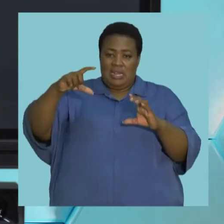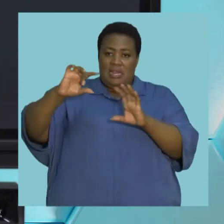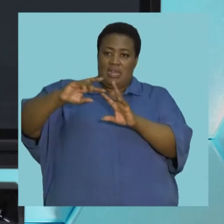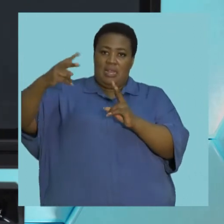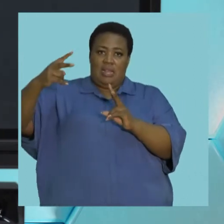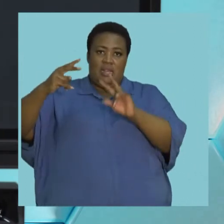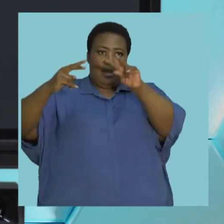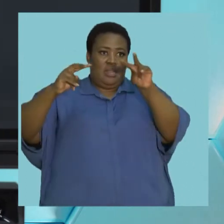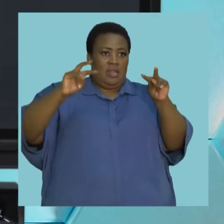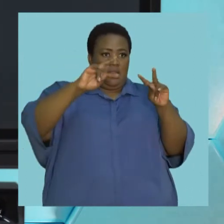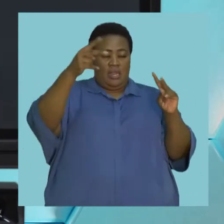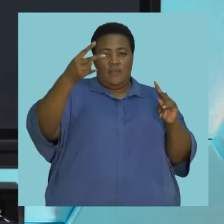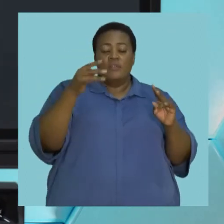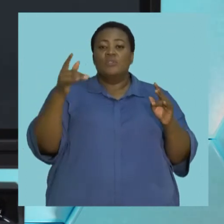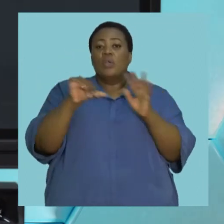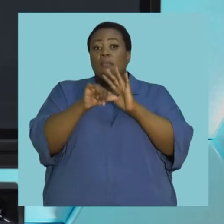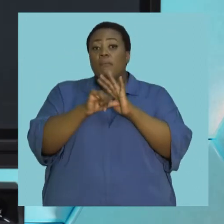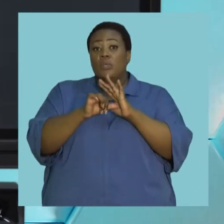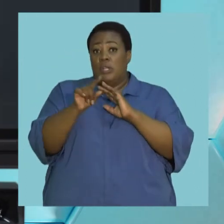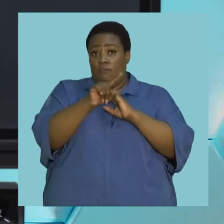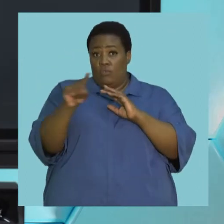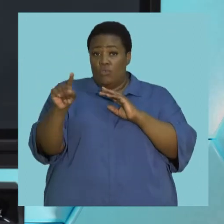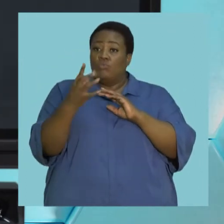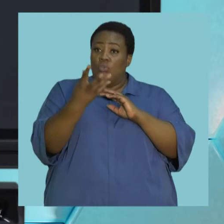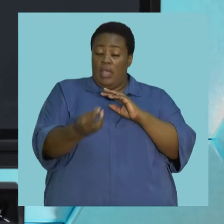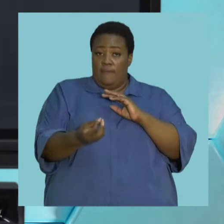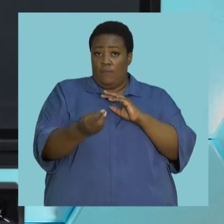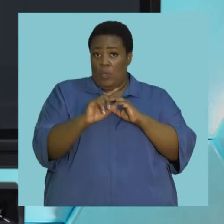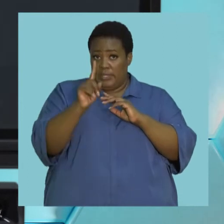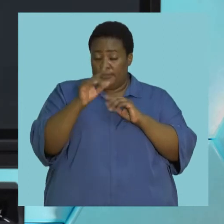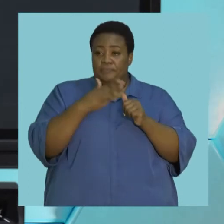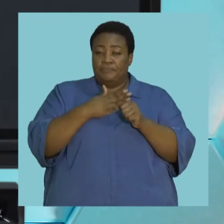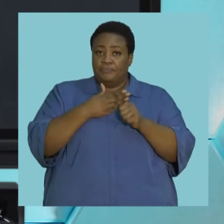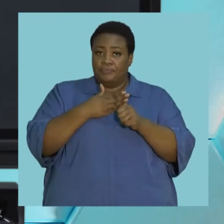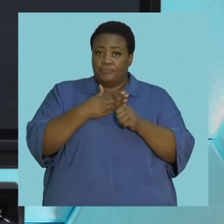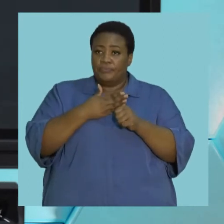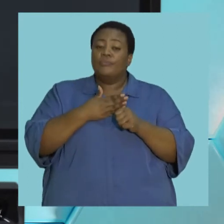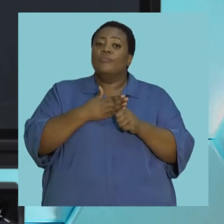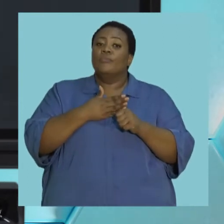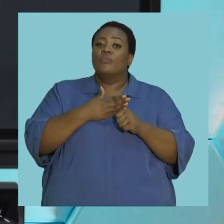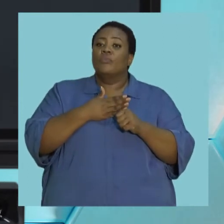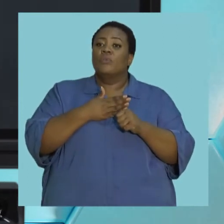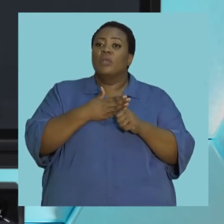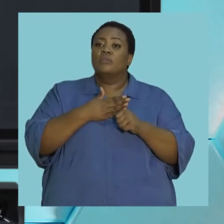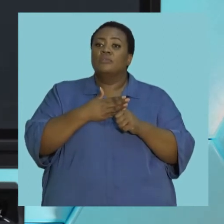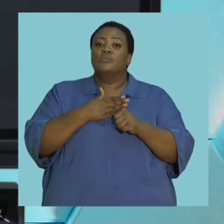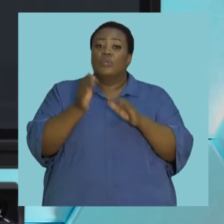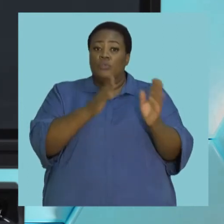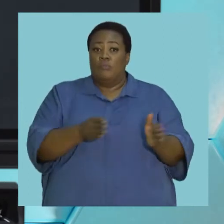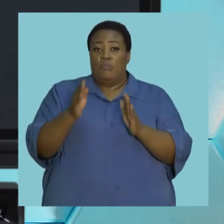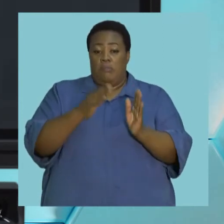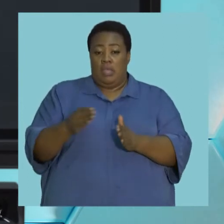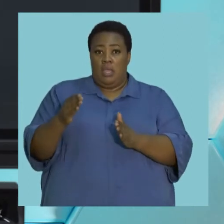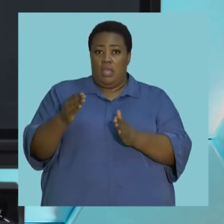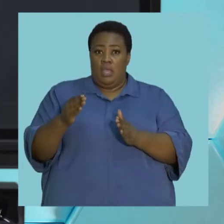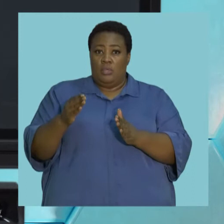another. So it's important for you to have the following. So when using, when preparing to draw a